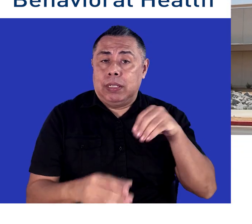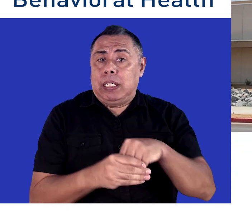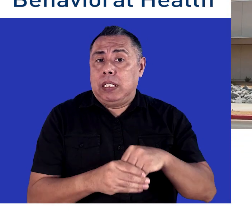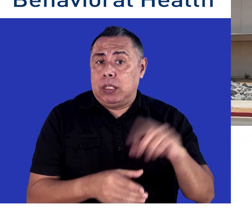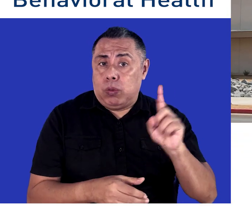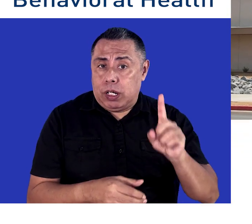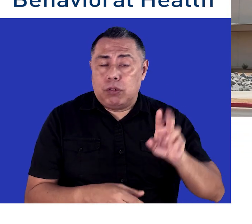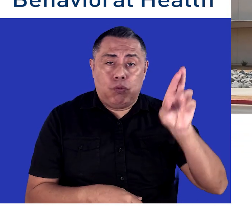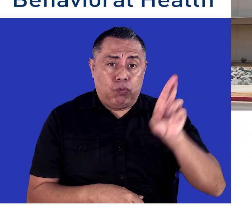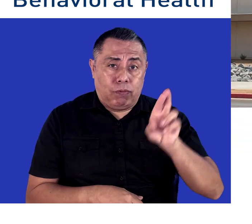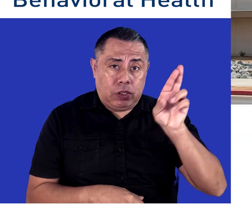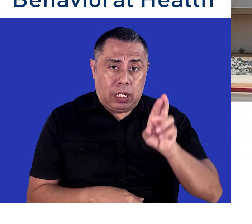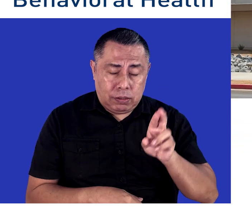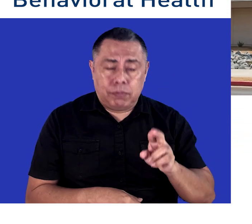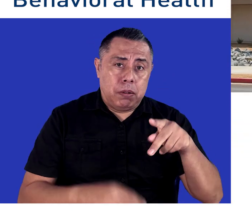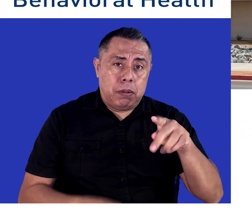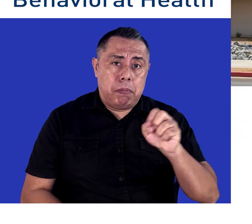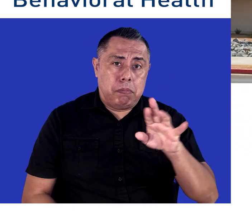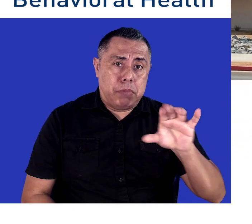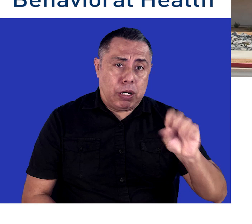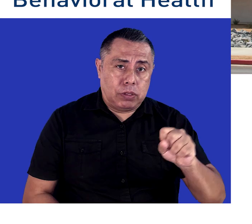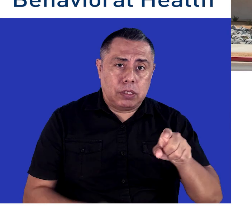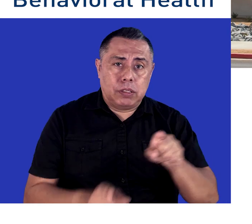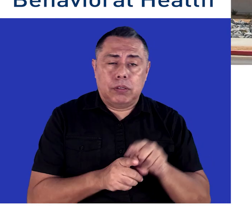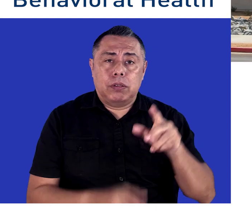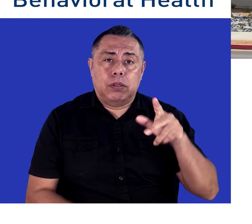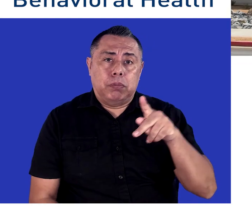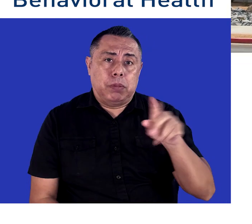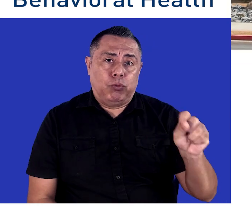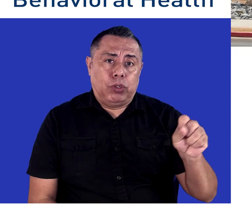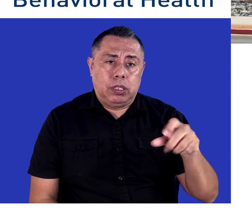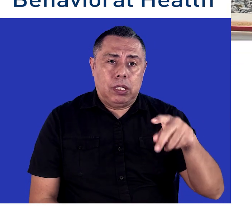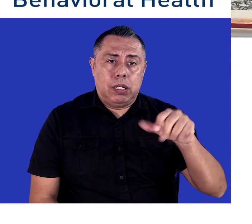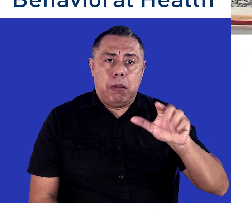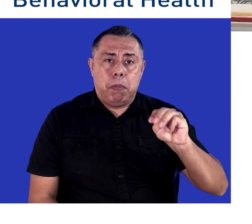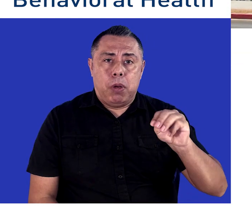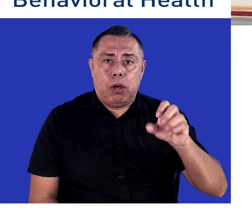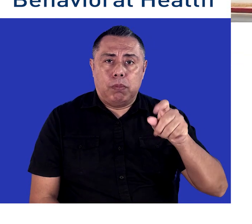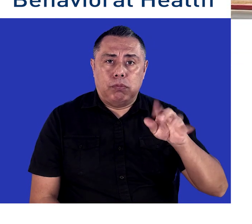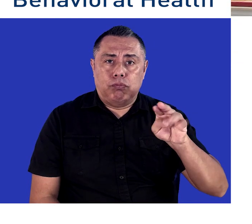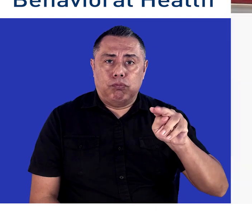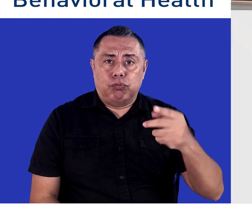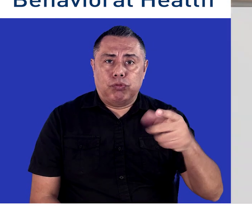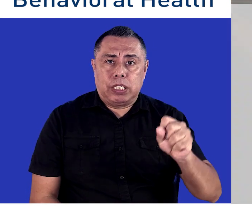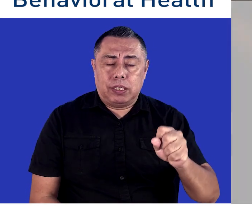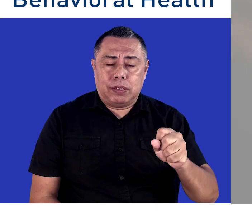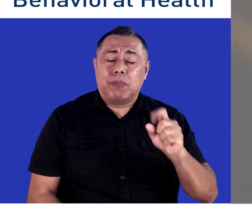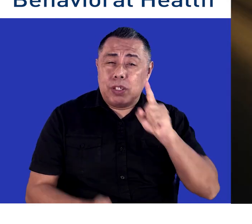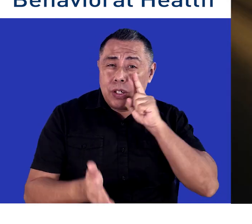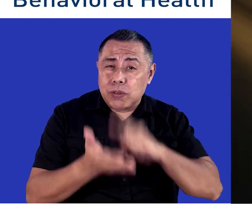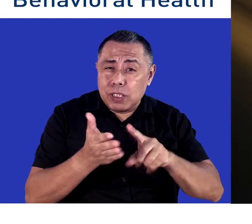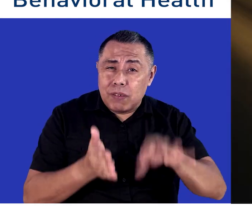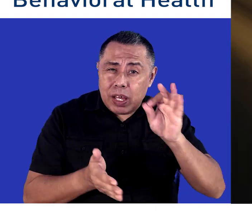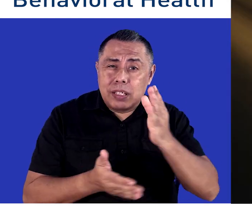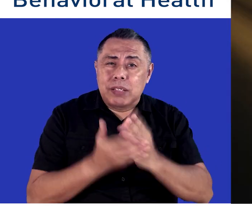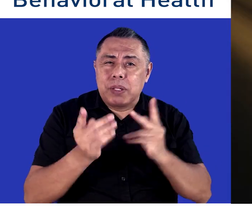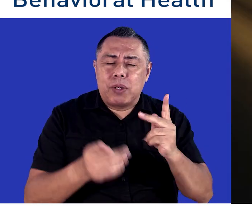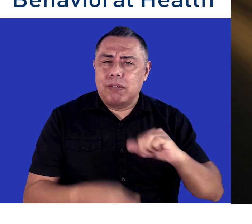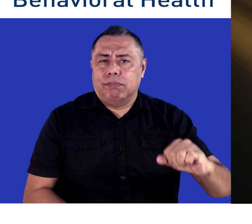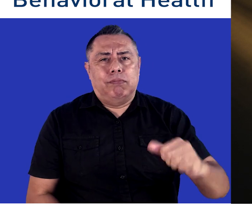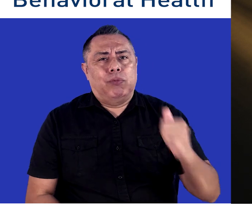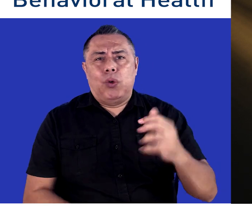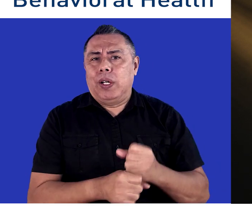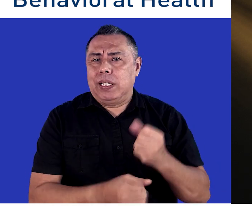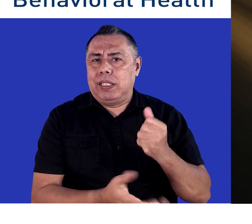are in the cities of Riverside, Paris, and Palm Springs. Research indicates that people in need sometimes refuse